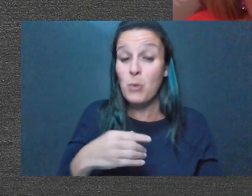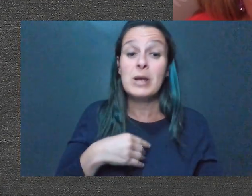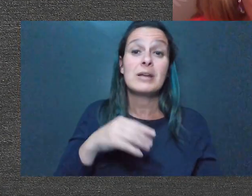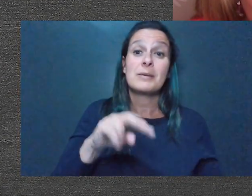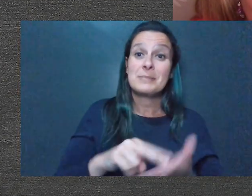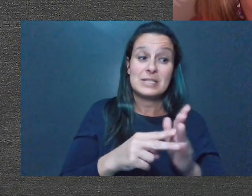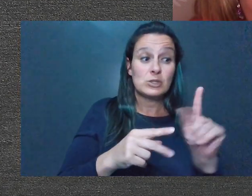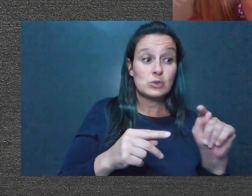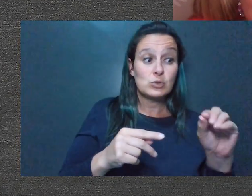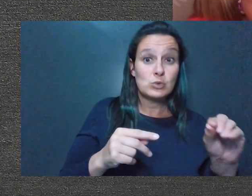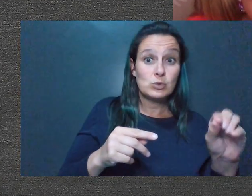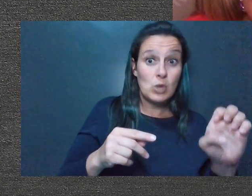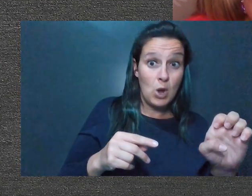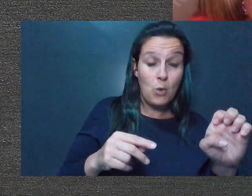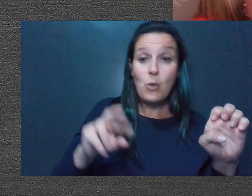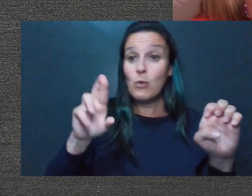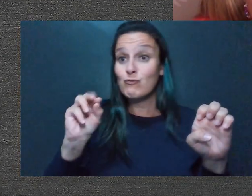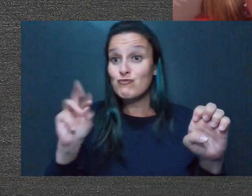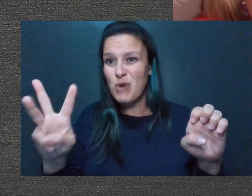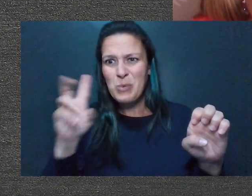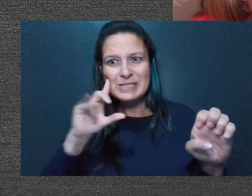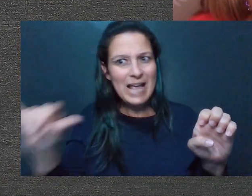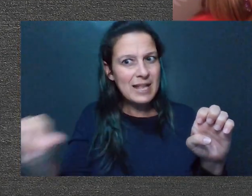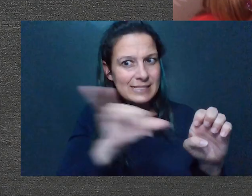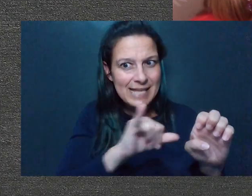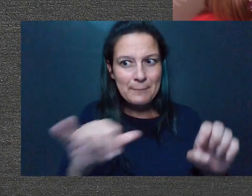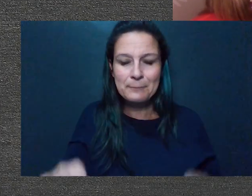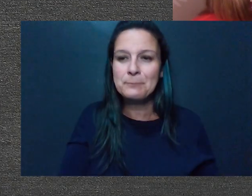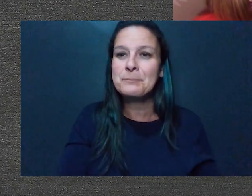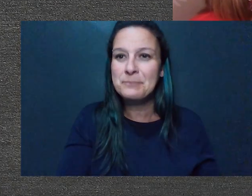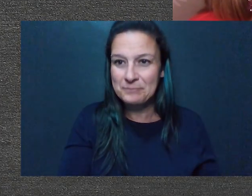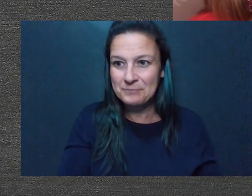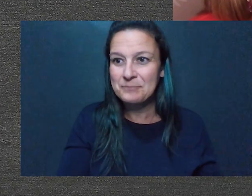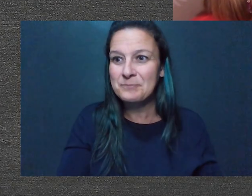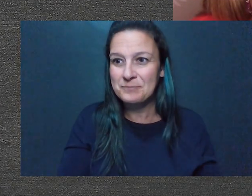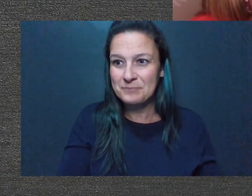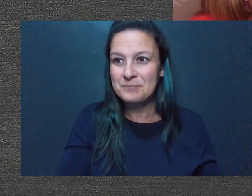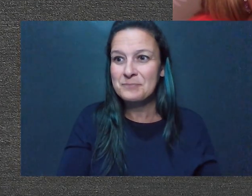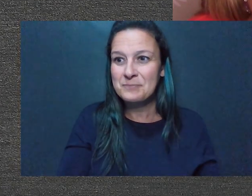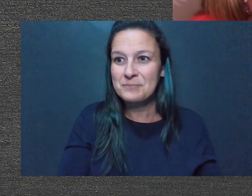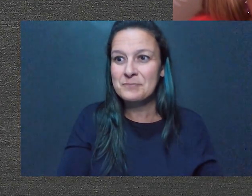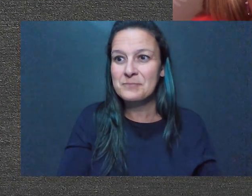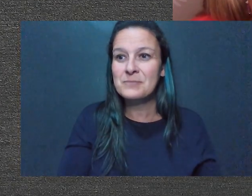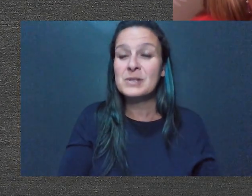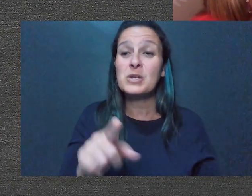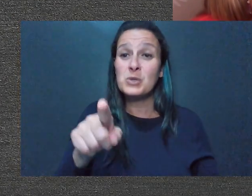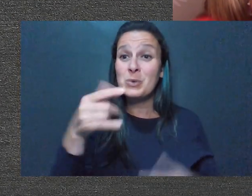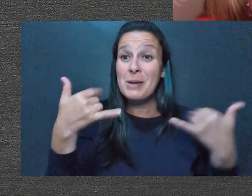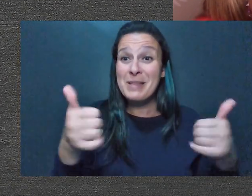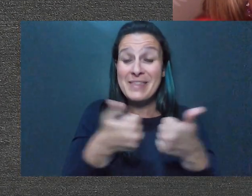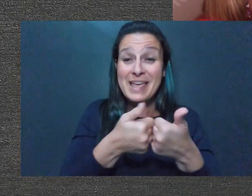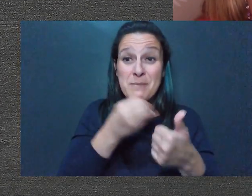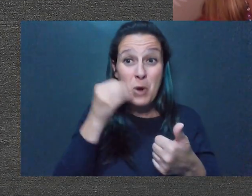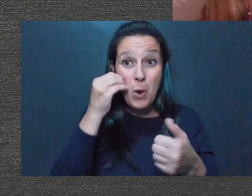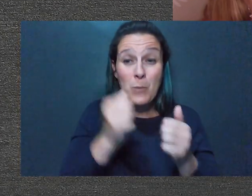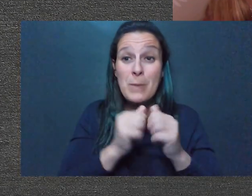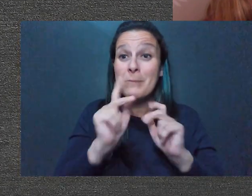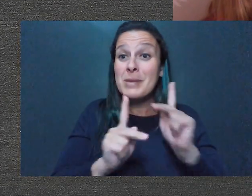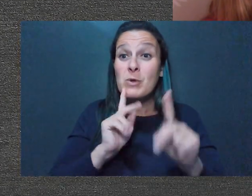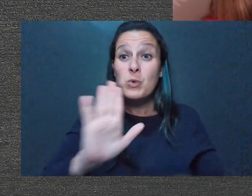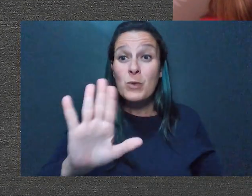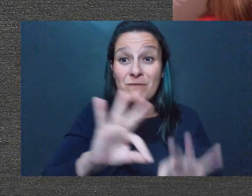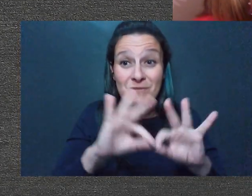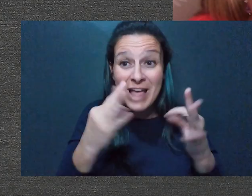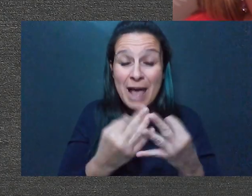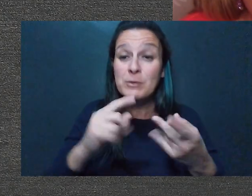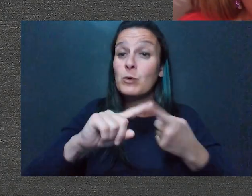rhyme. This is an easy game that you can play at home with people in your family or when friends come